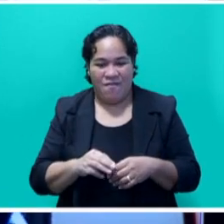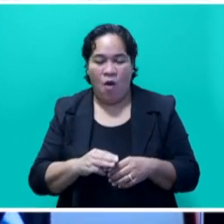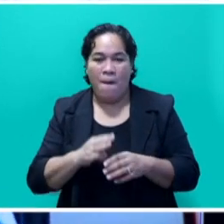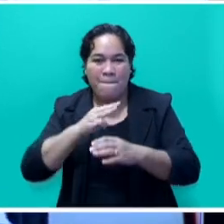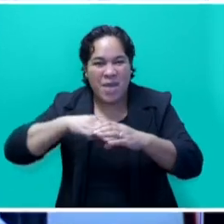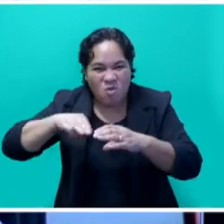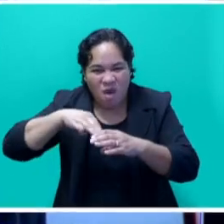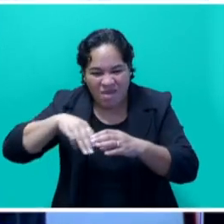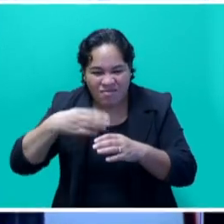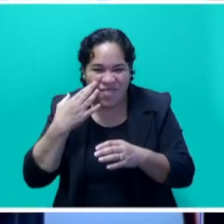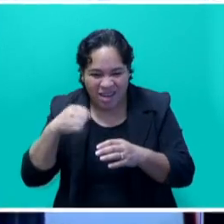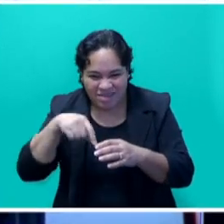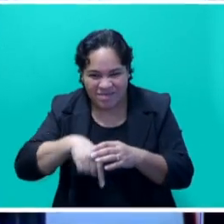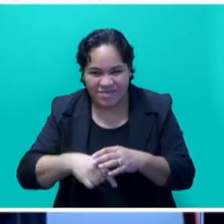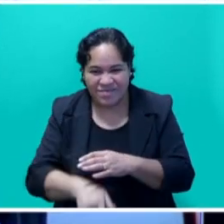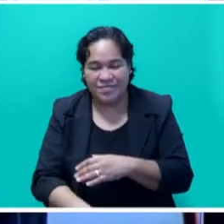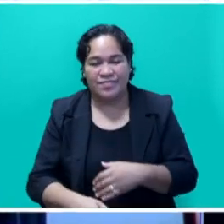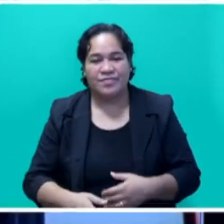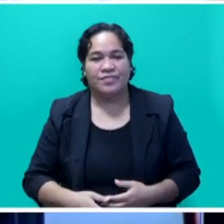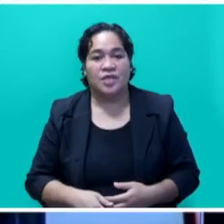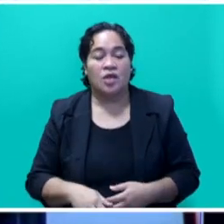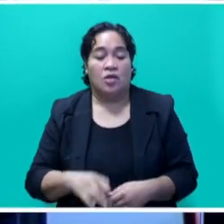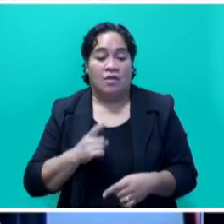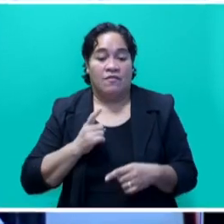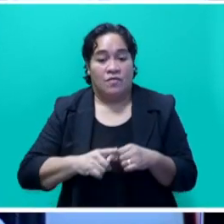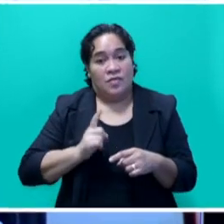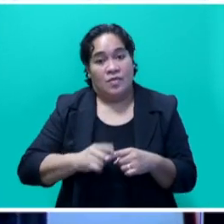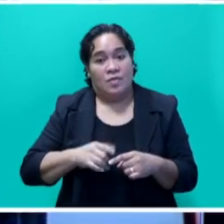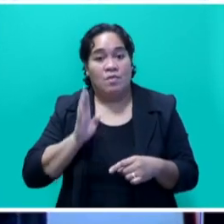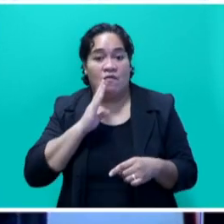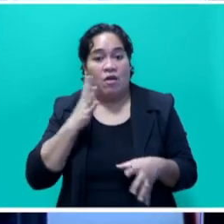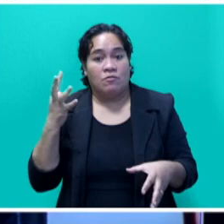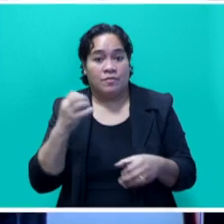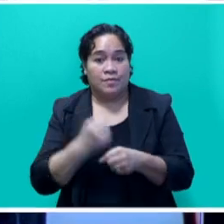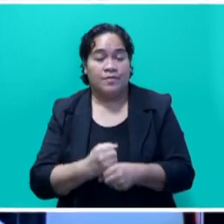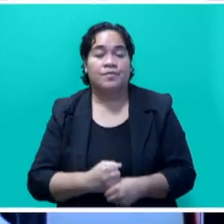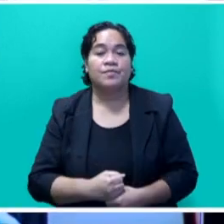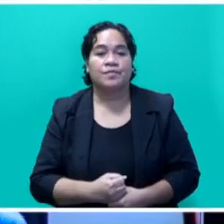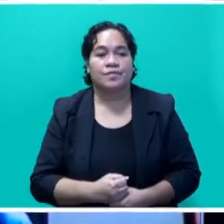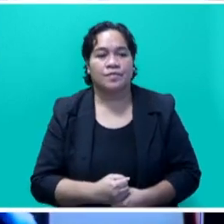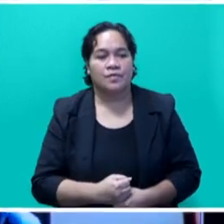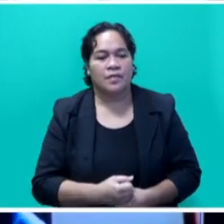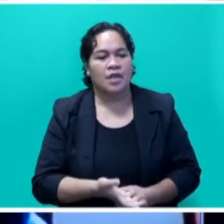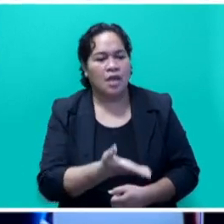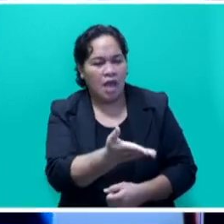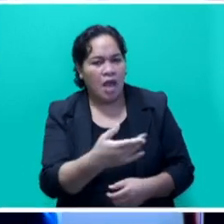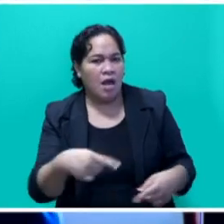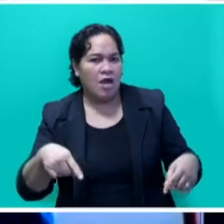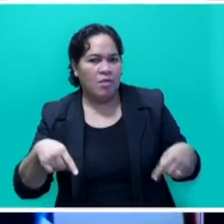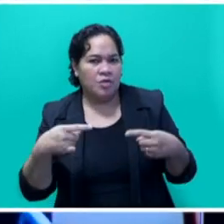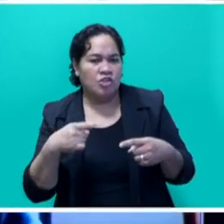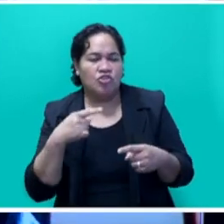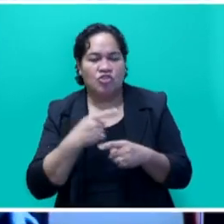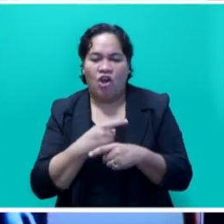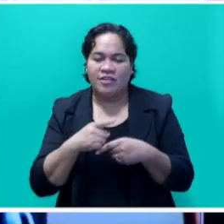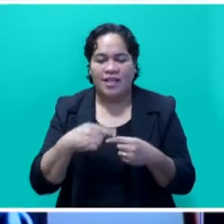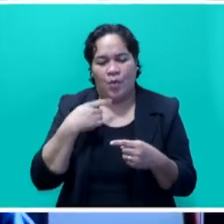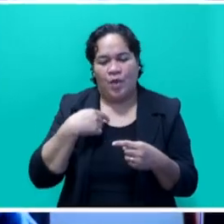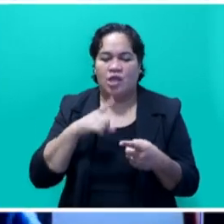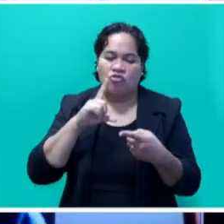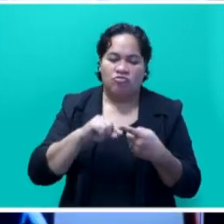quickly before I finish off, Mr. Speaker, sir, you know, they talked about, you know, we are doing this